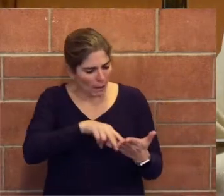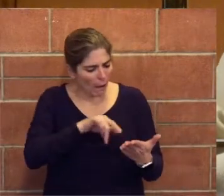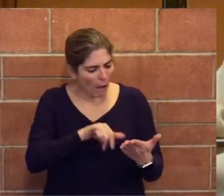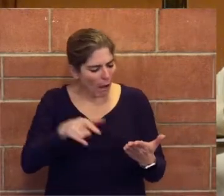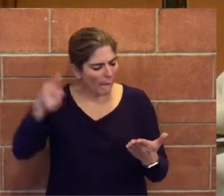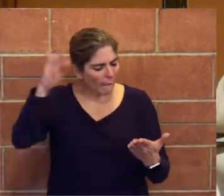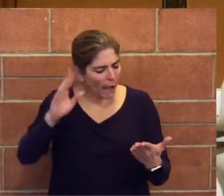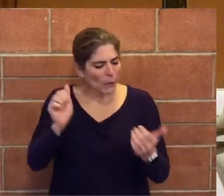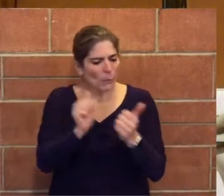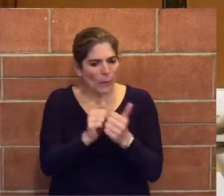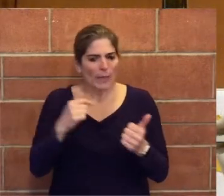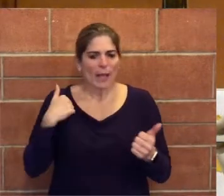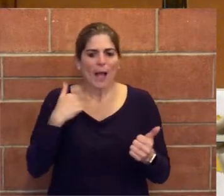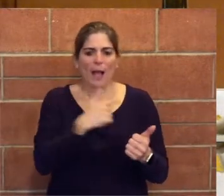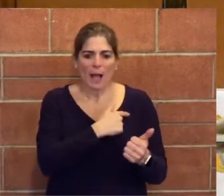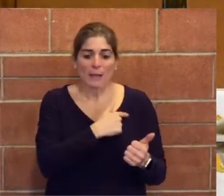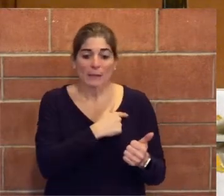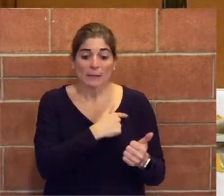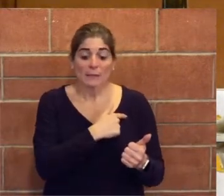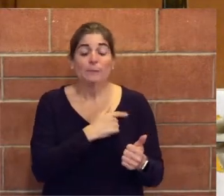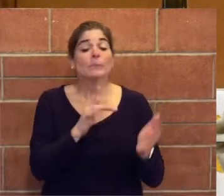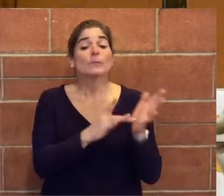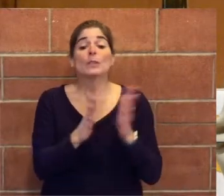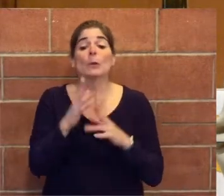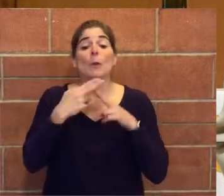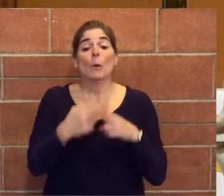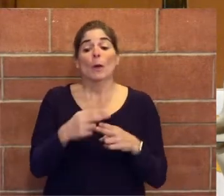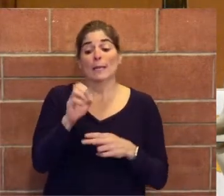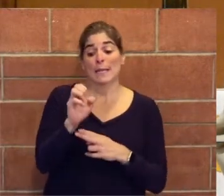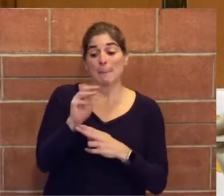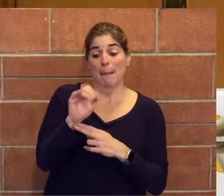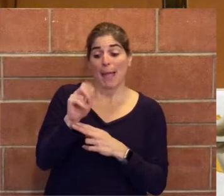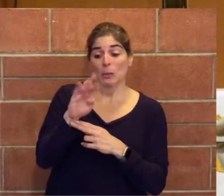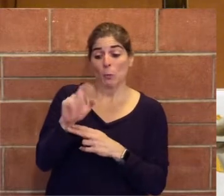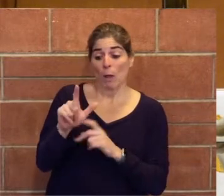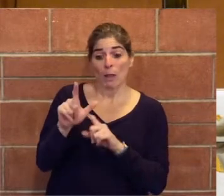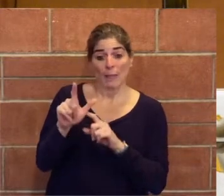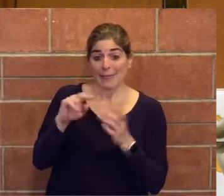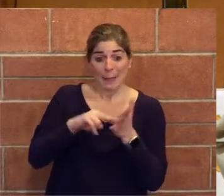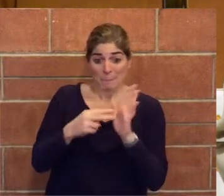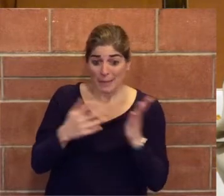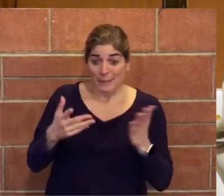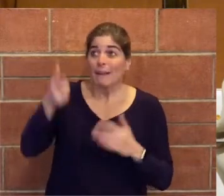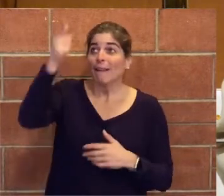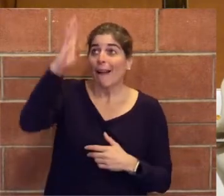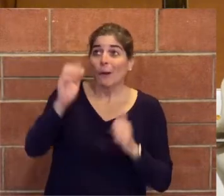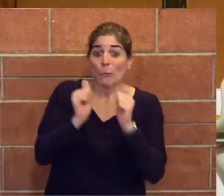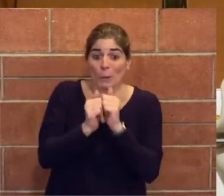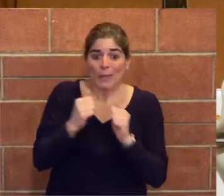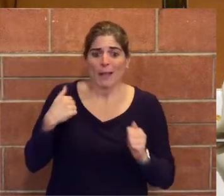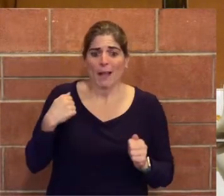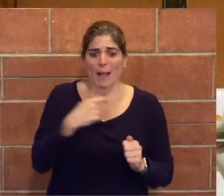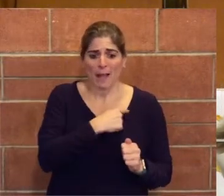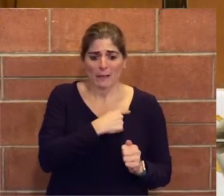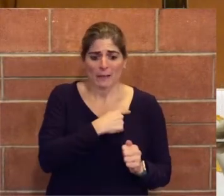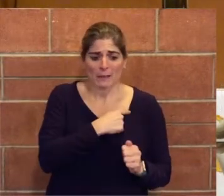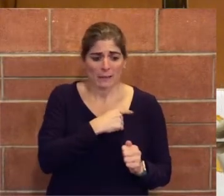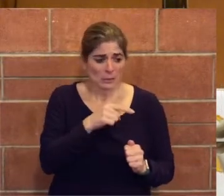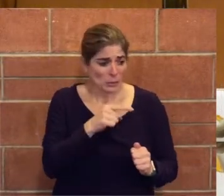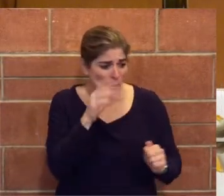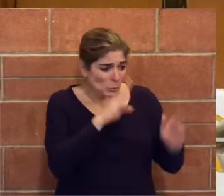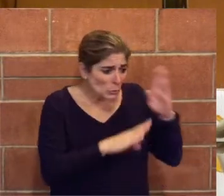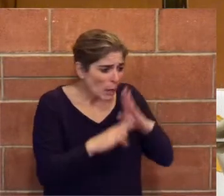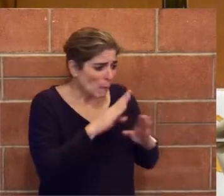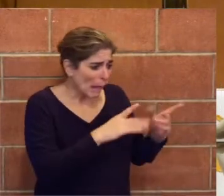us. Jesus was called Emmanuel, which means God with us. God does not shelter us from